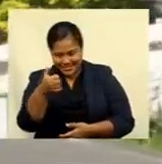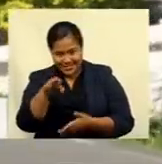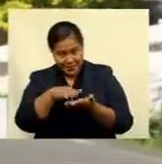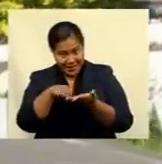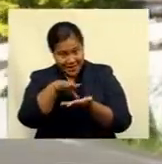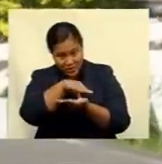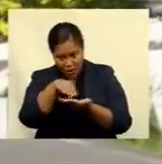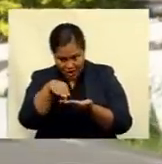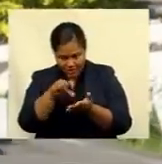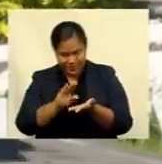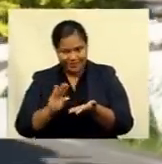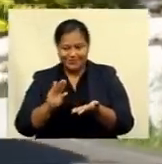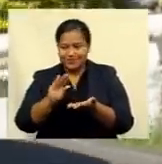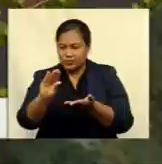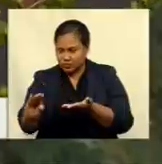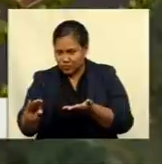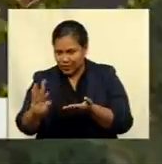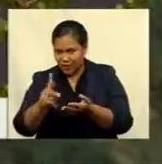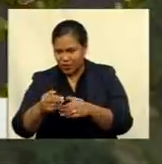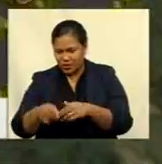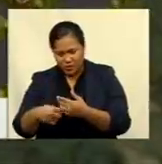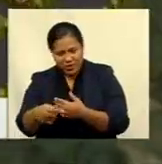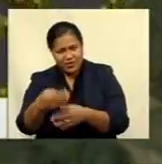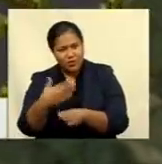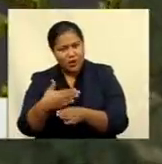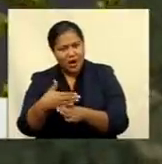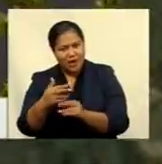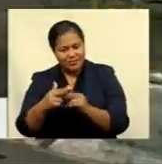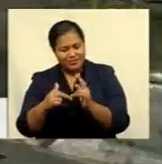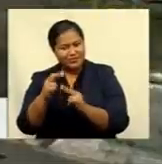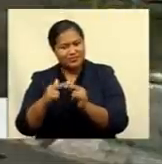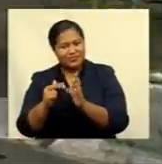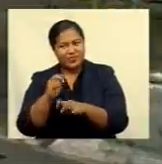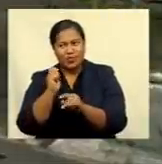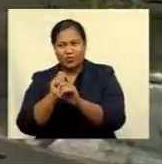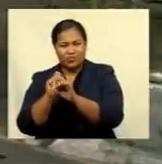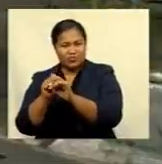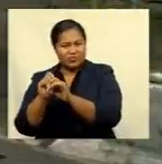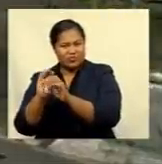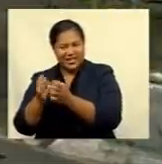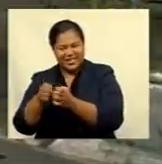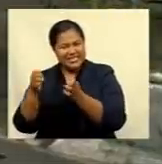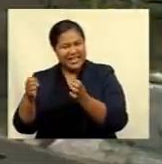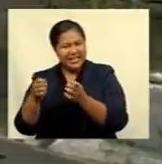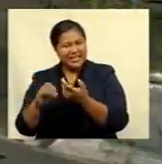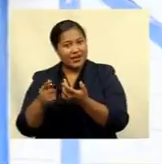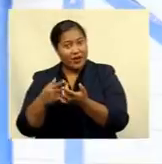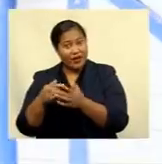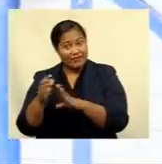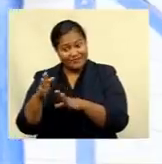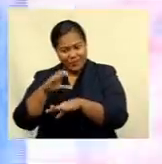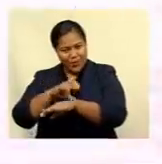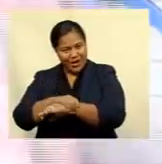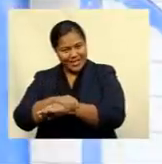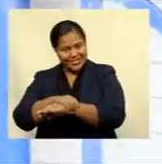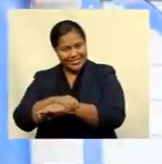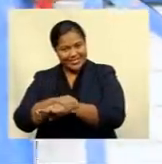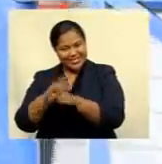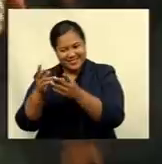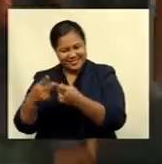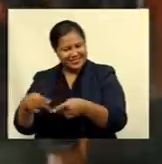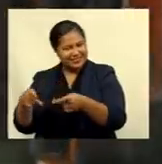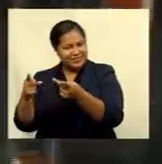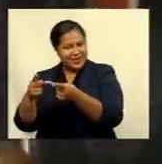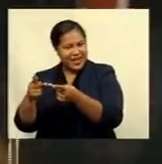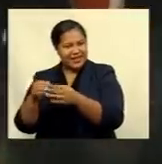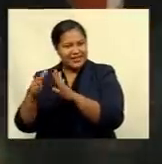has been allocated for the ongoing construction works, renovation, extension and upgrade of police posts, stations